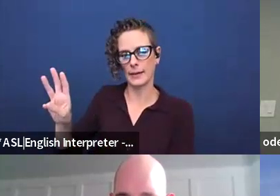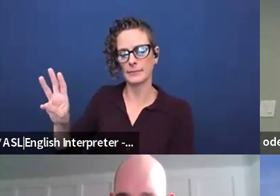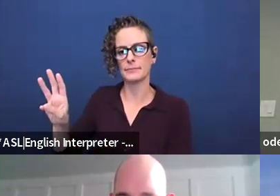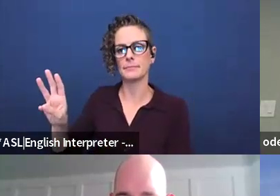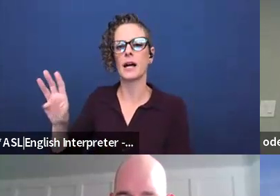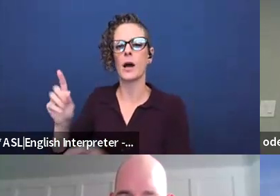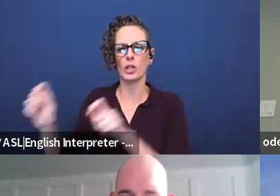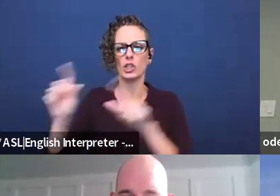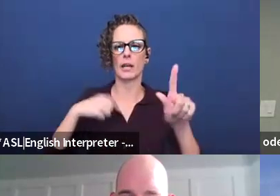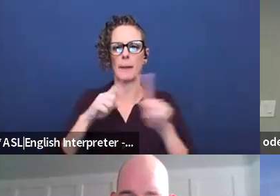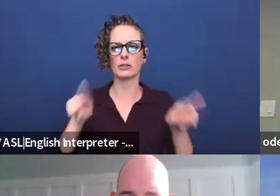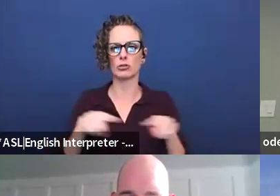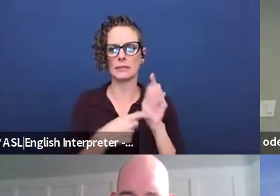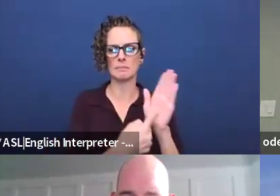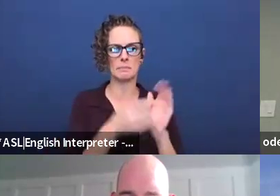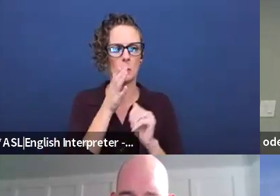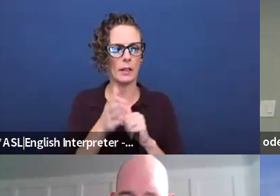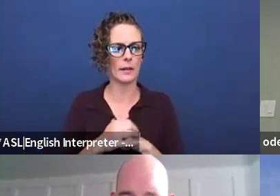Let me share my screen here.